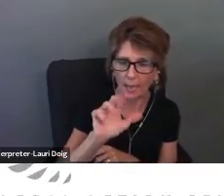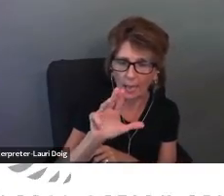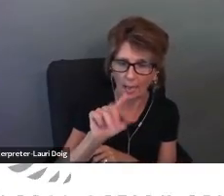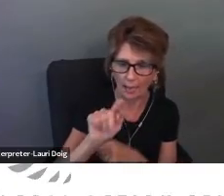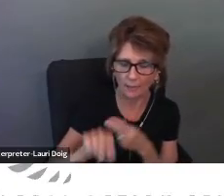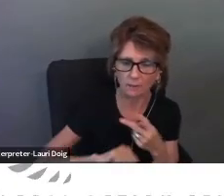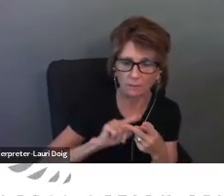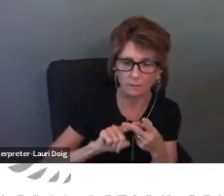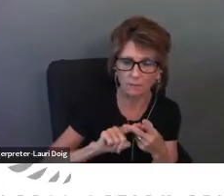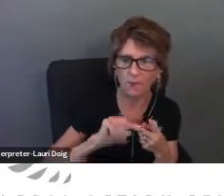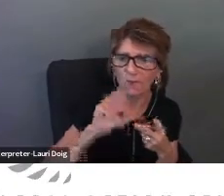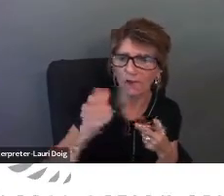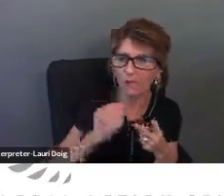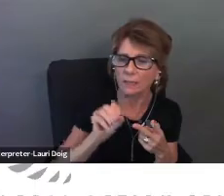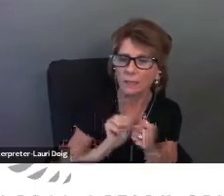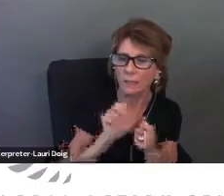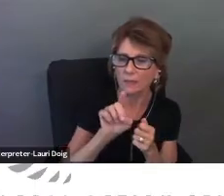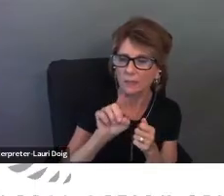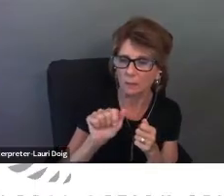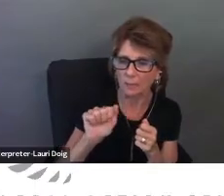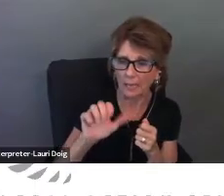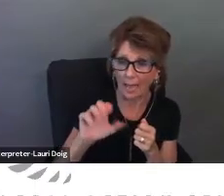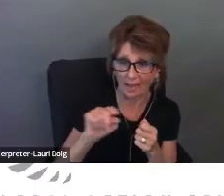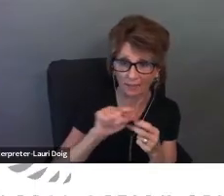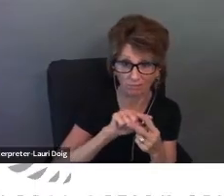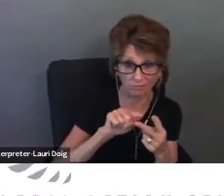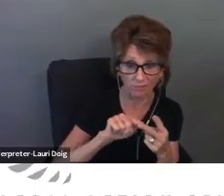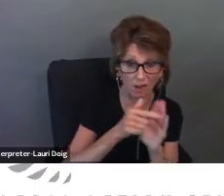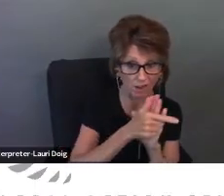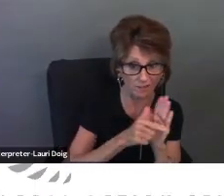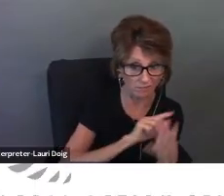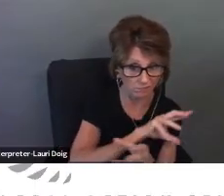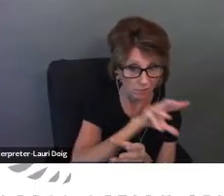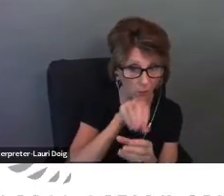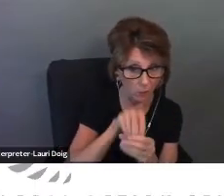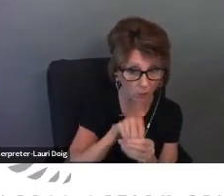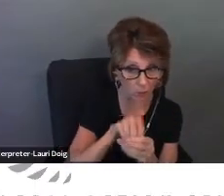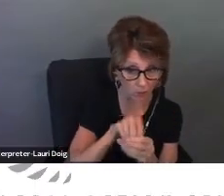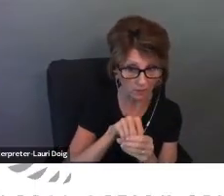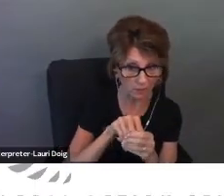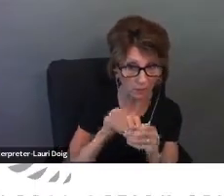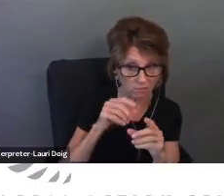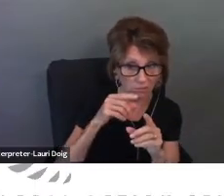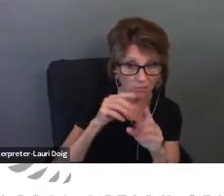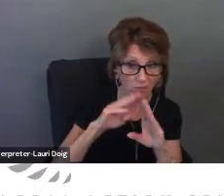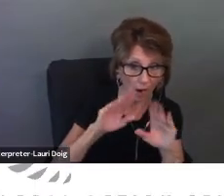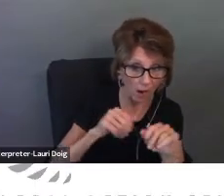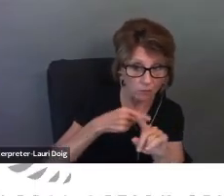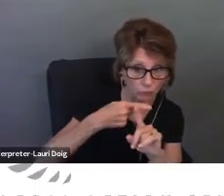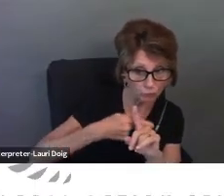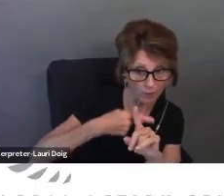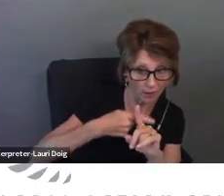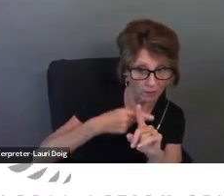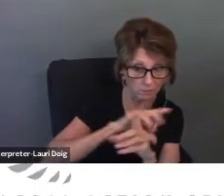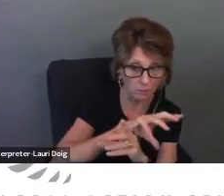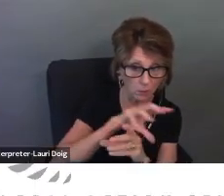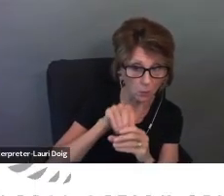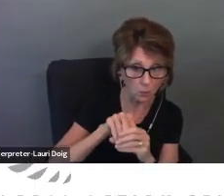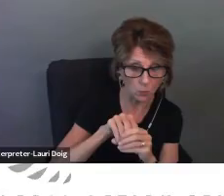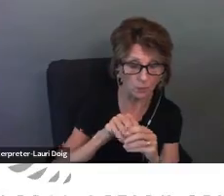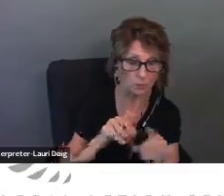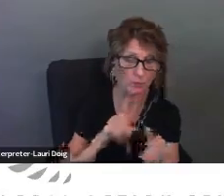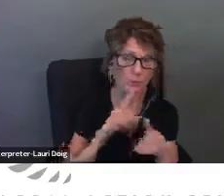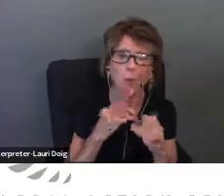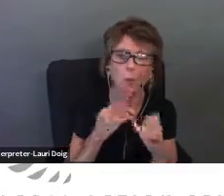Act. All this legislation do come into play. And while today we talk primarily about landlord